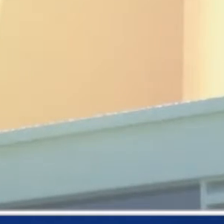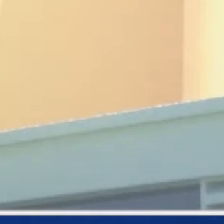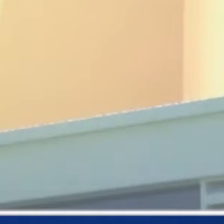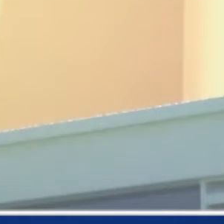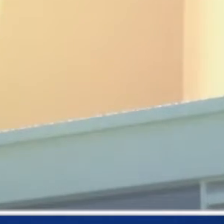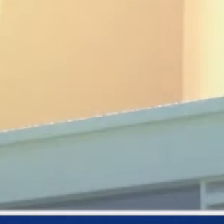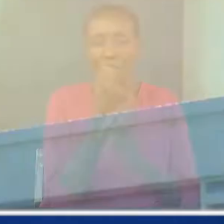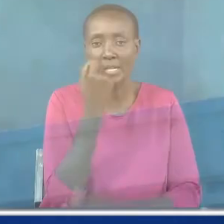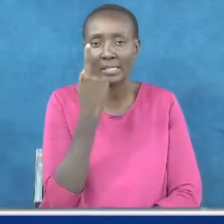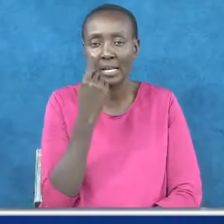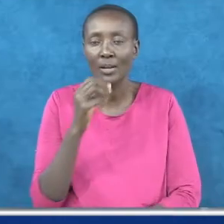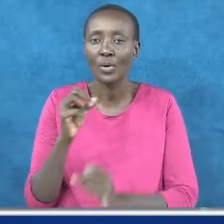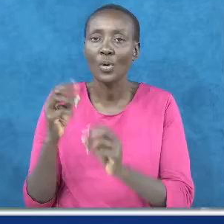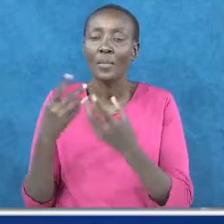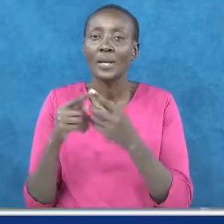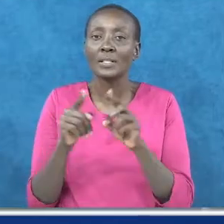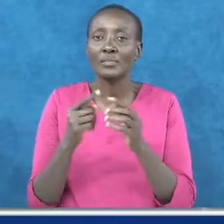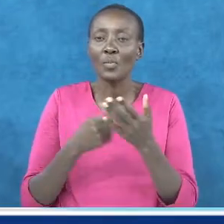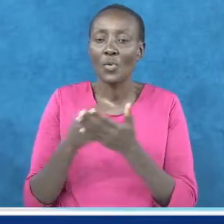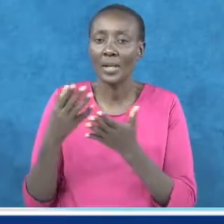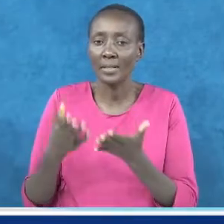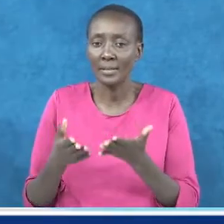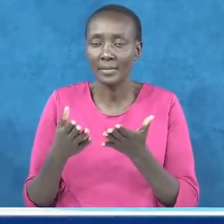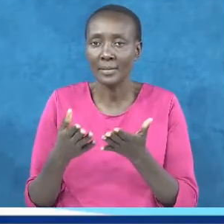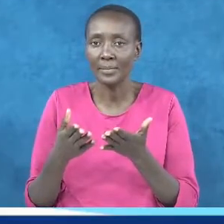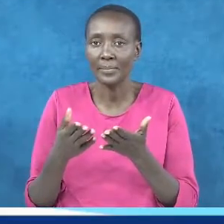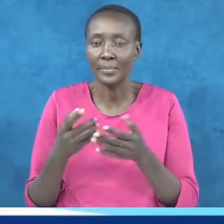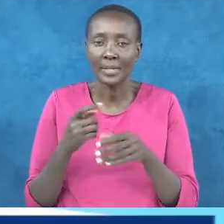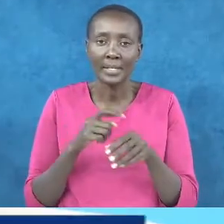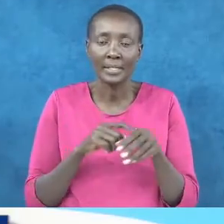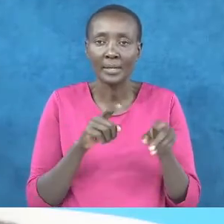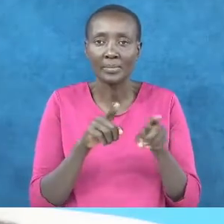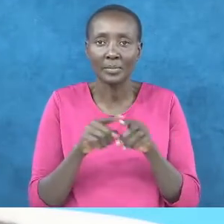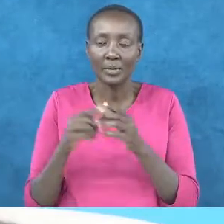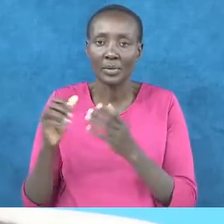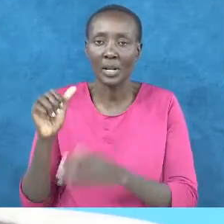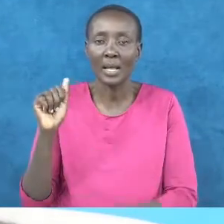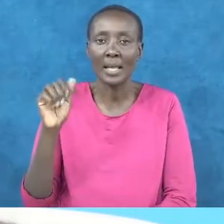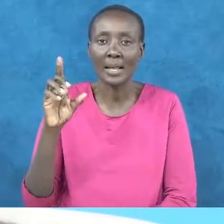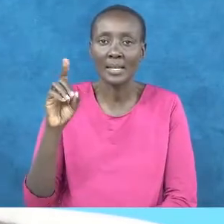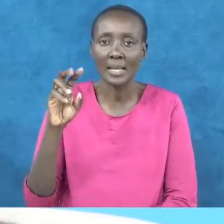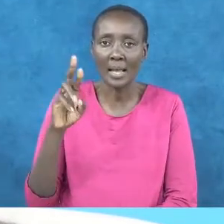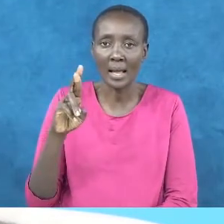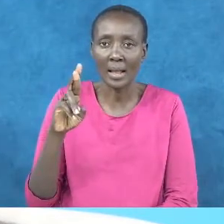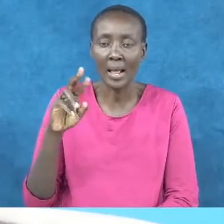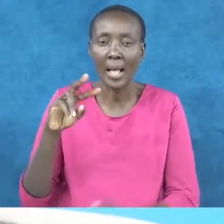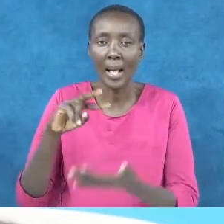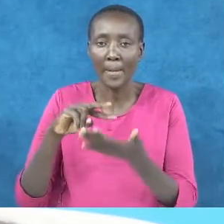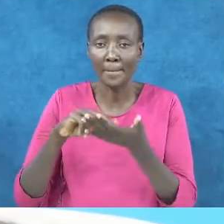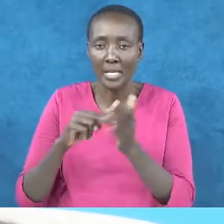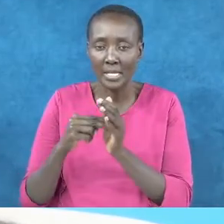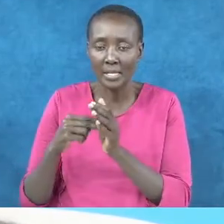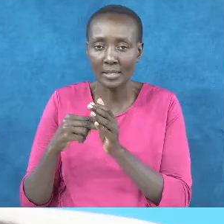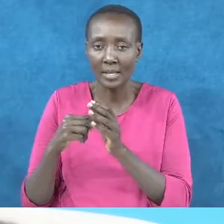citizen. Right. And of course, this week we're taking a look at ADR, which is Alternative Dispute